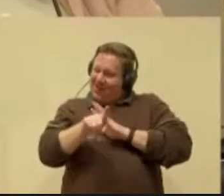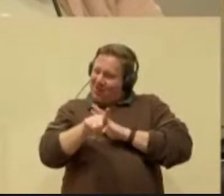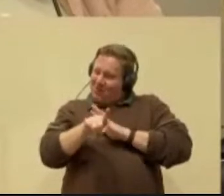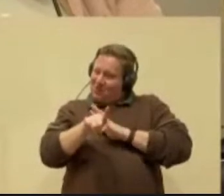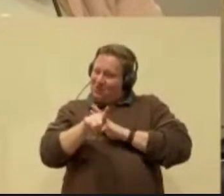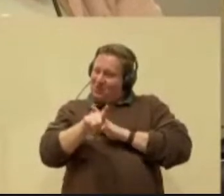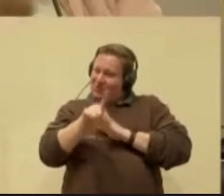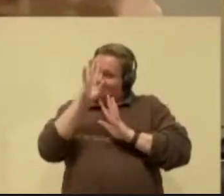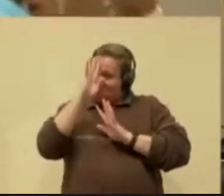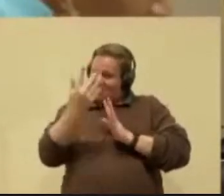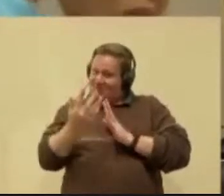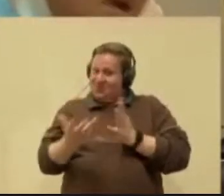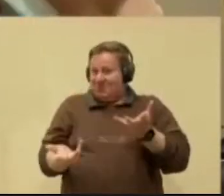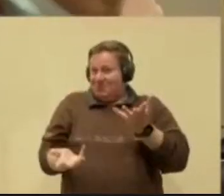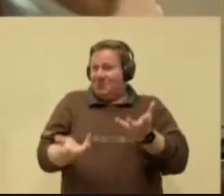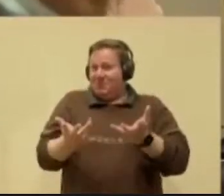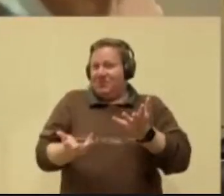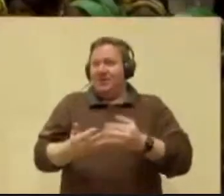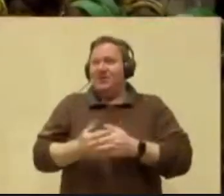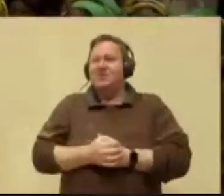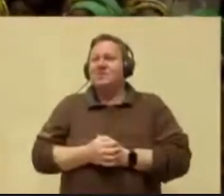that is what i don't know